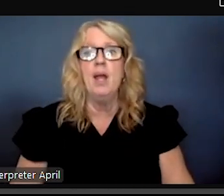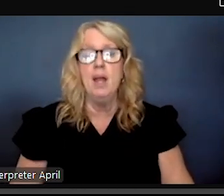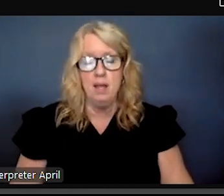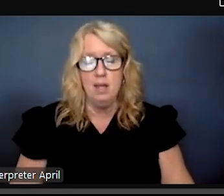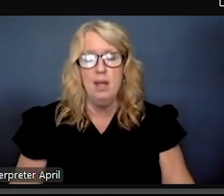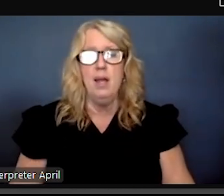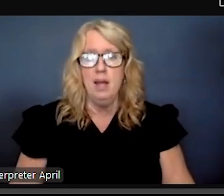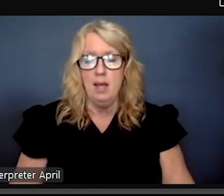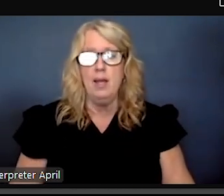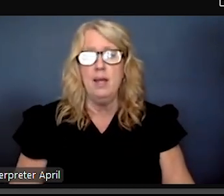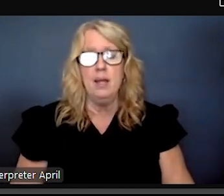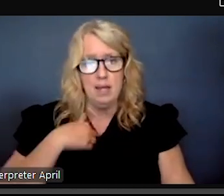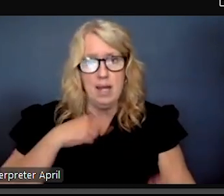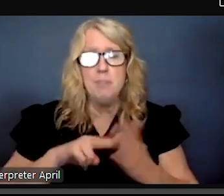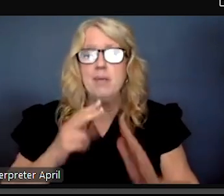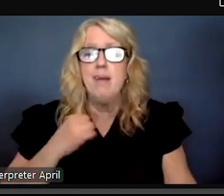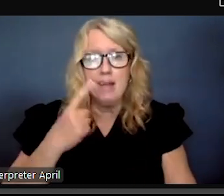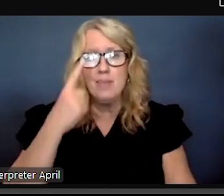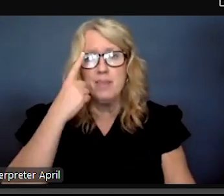I think that